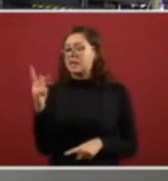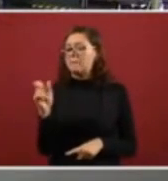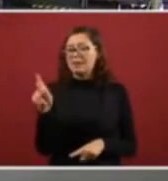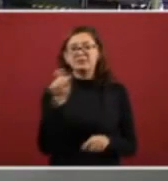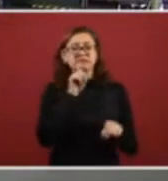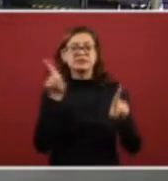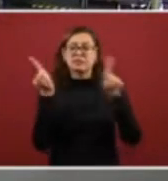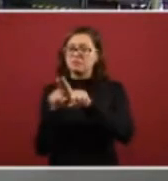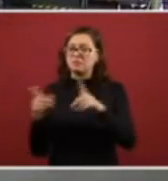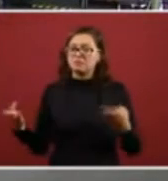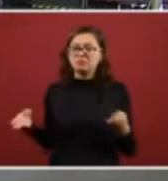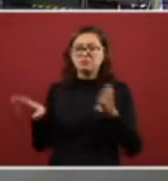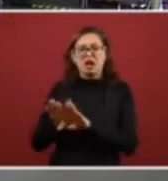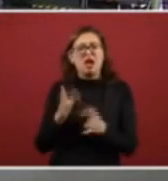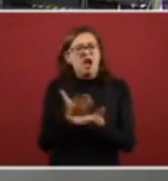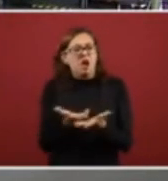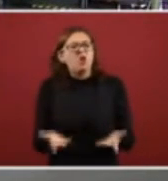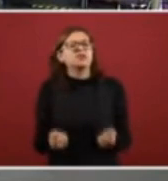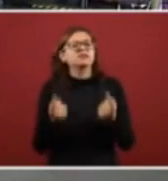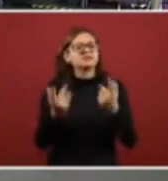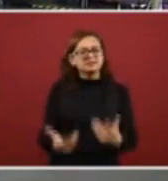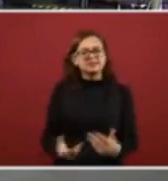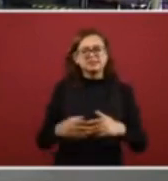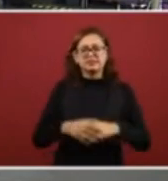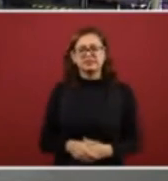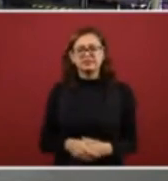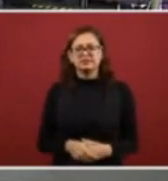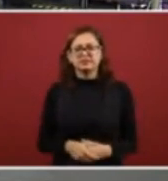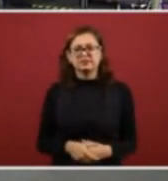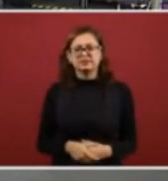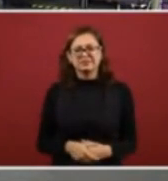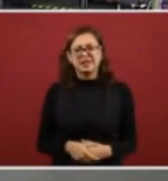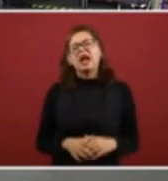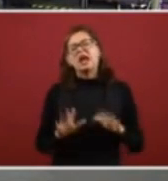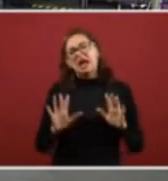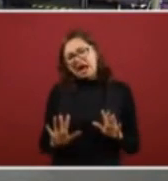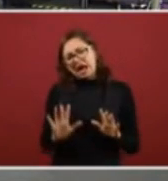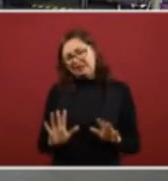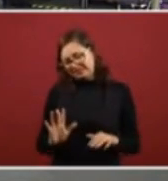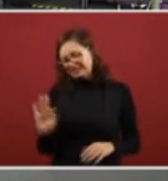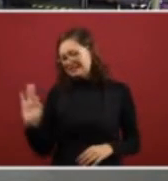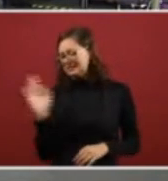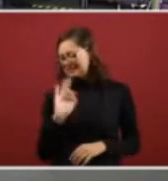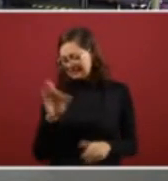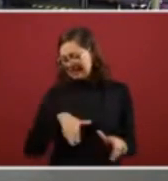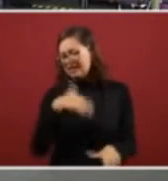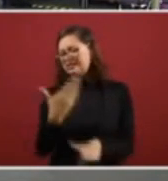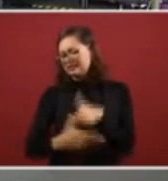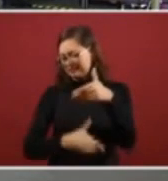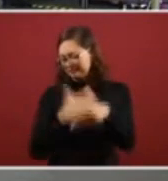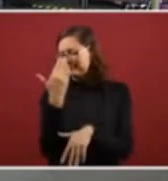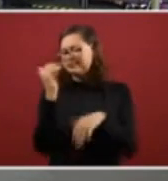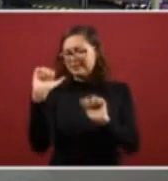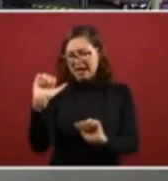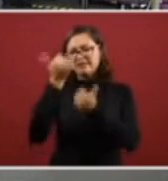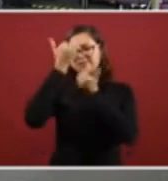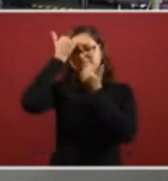campus. So who do they go to? So perhaps we need to.